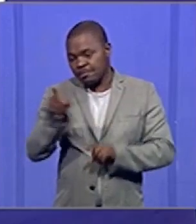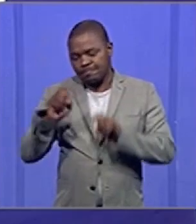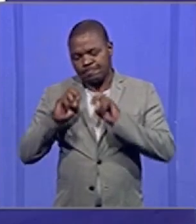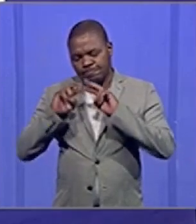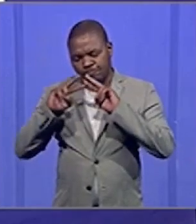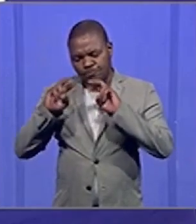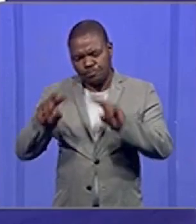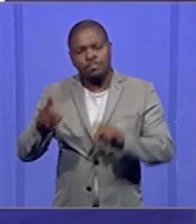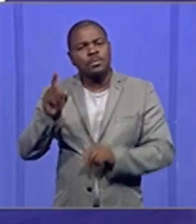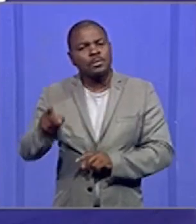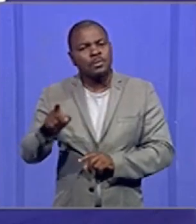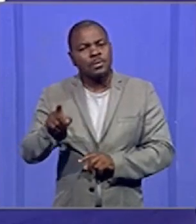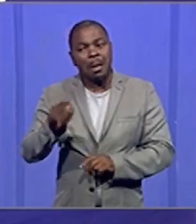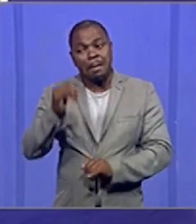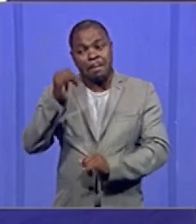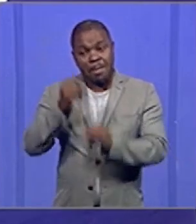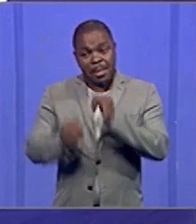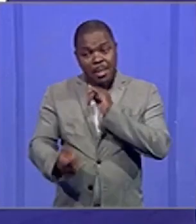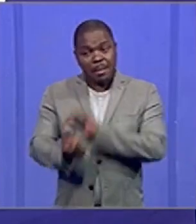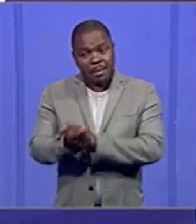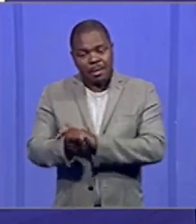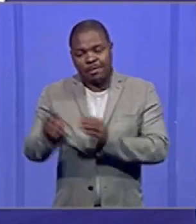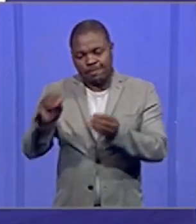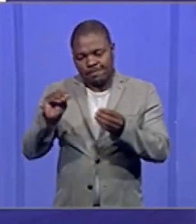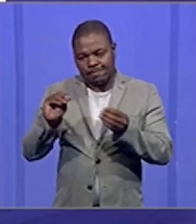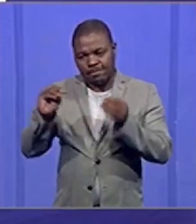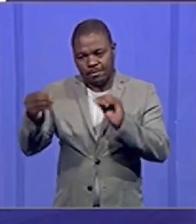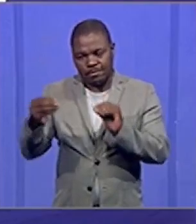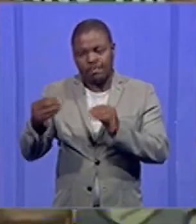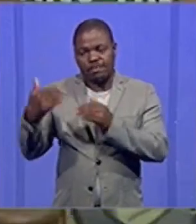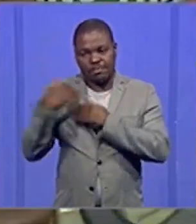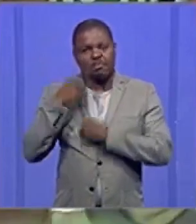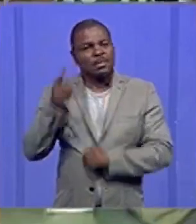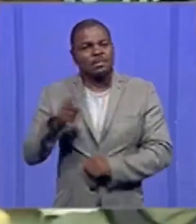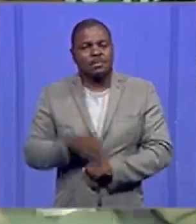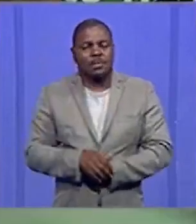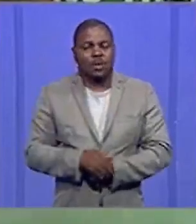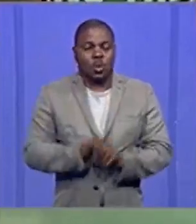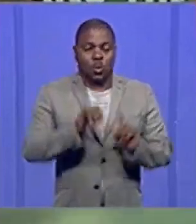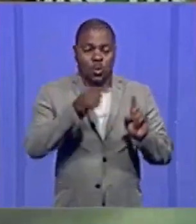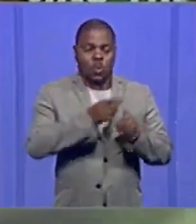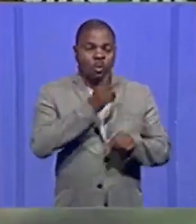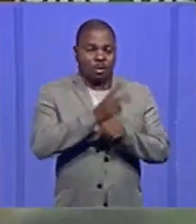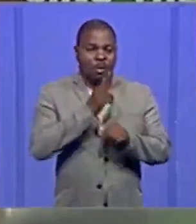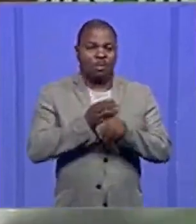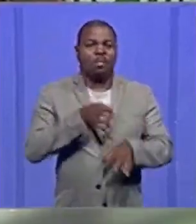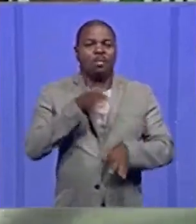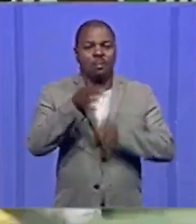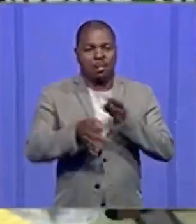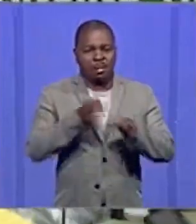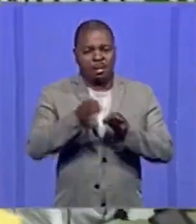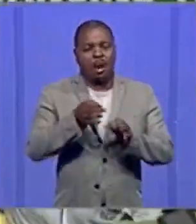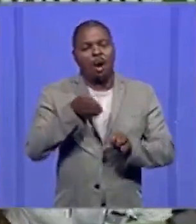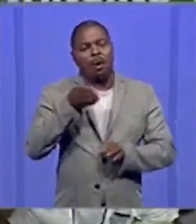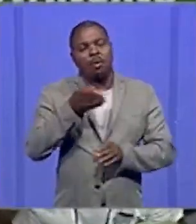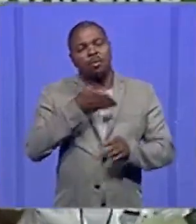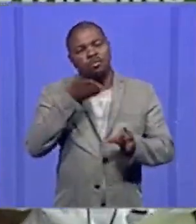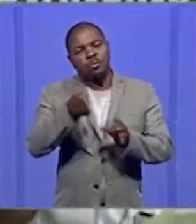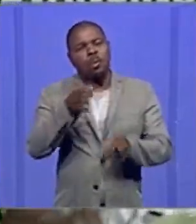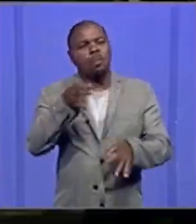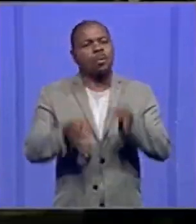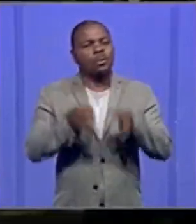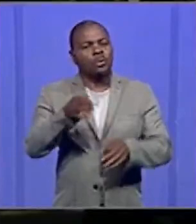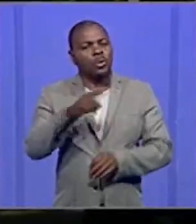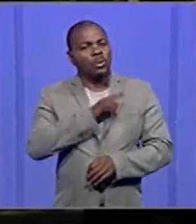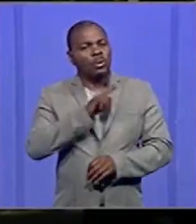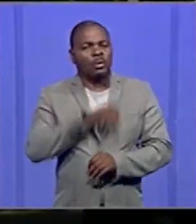fuputswa mo ba fositseng teng ba lokiswe ba ikarabelle. So Dukwana o boetse a hlahella hape dipolotiking ka mora